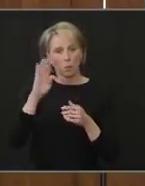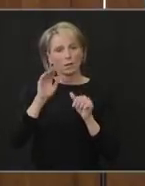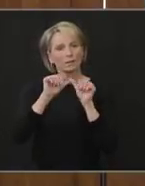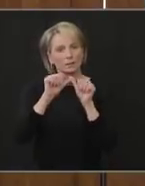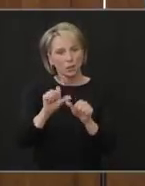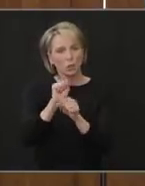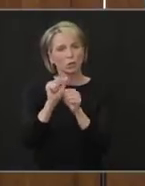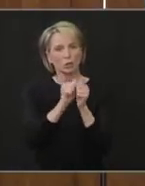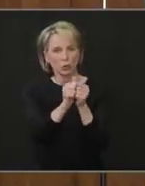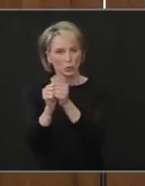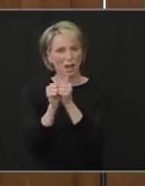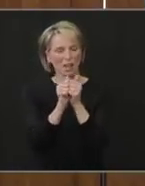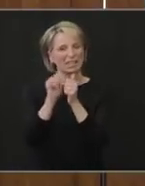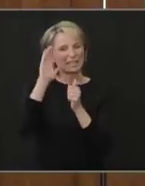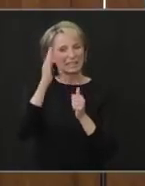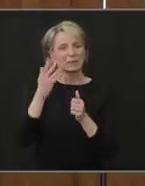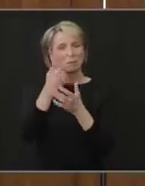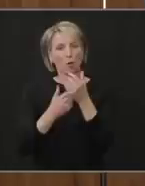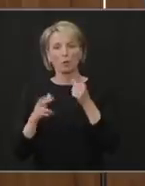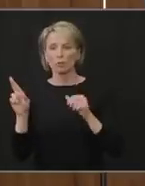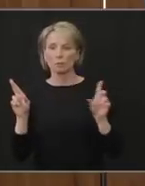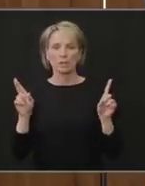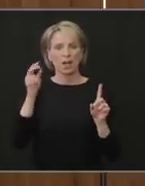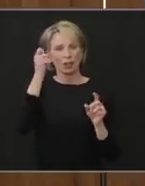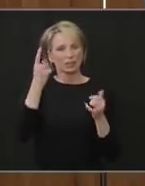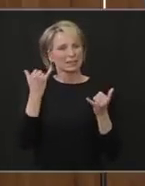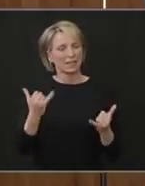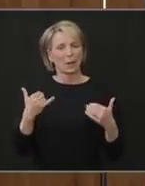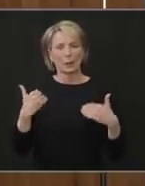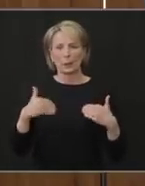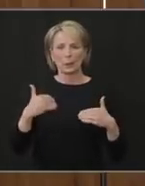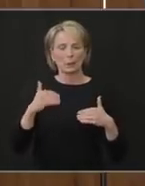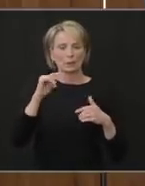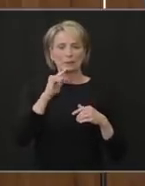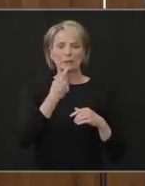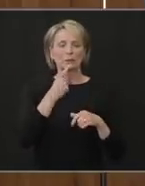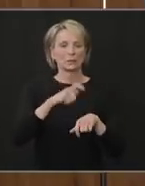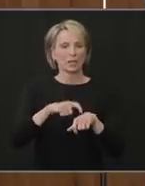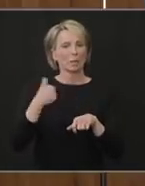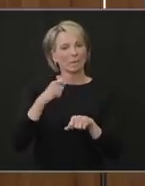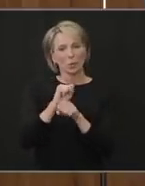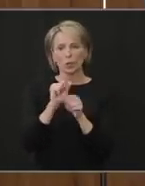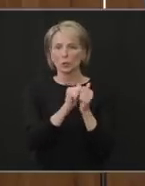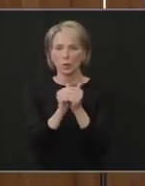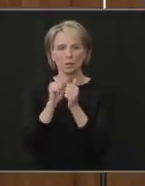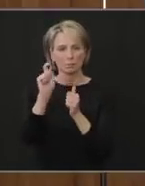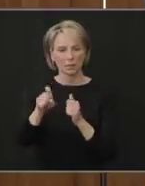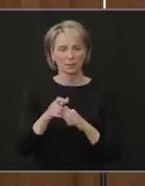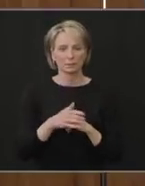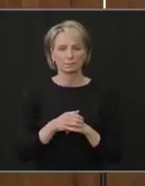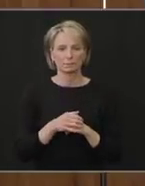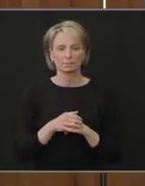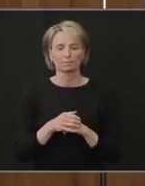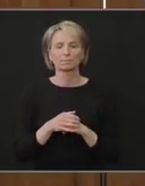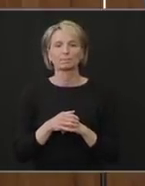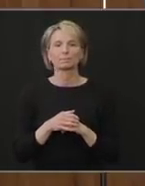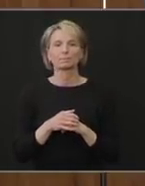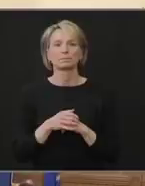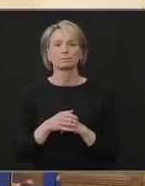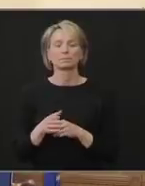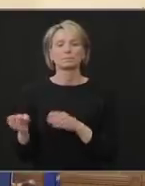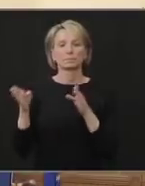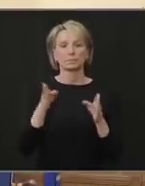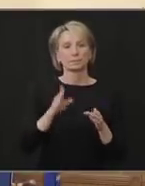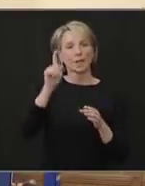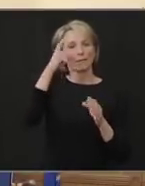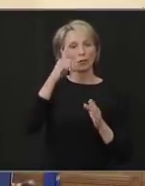our nation faces. So with that, let me turn Let me just say my- one thing. Thank you,